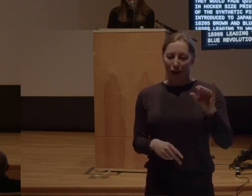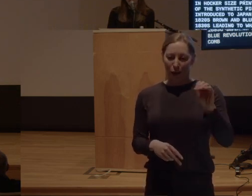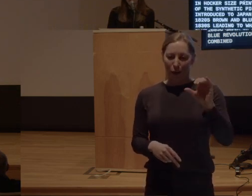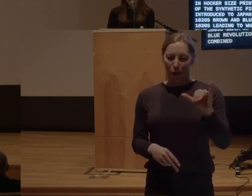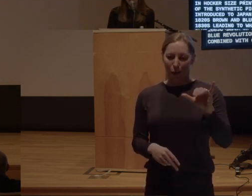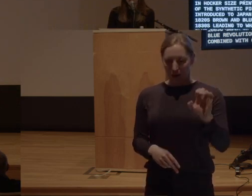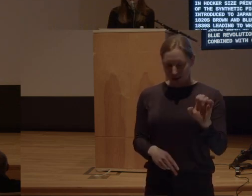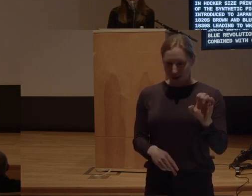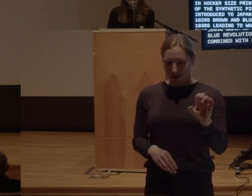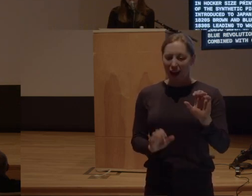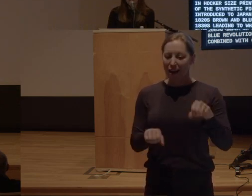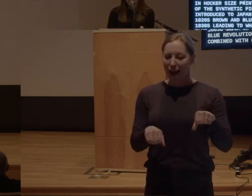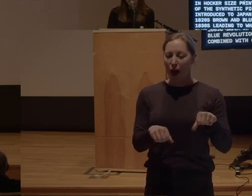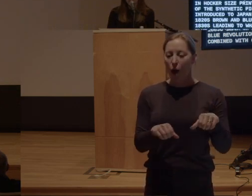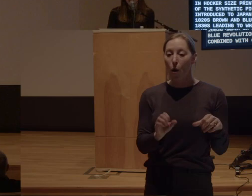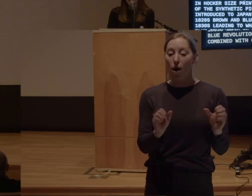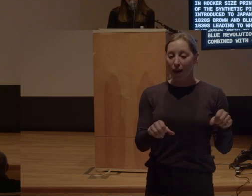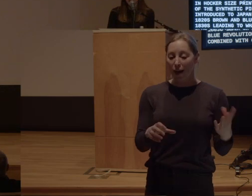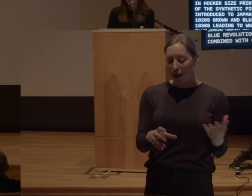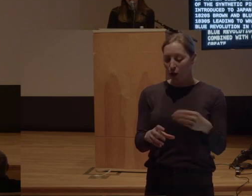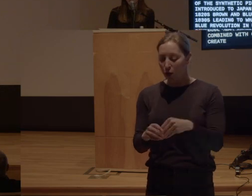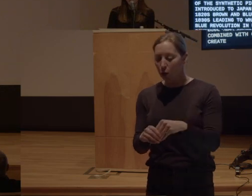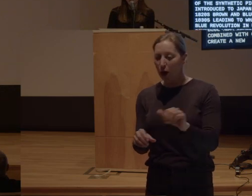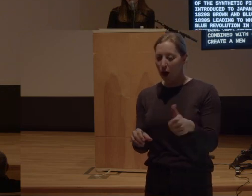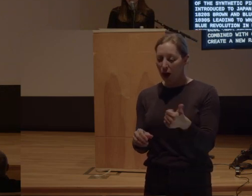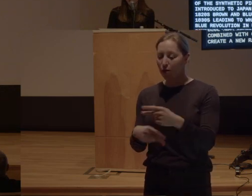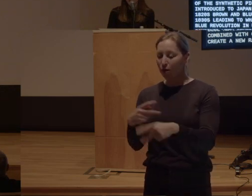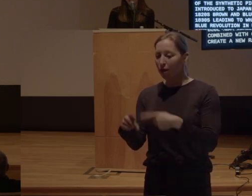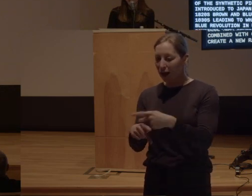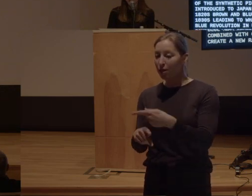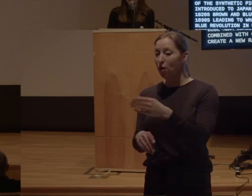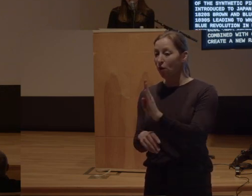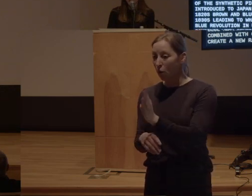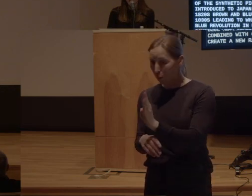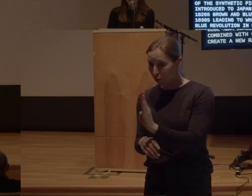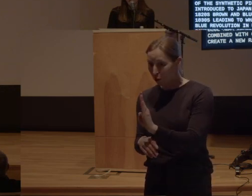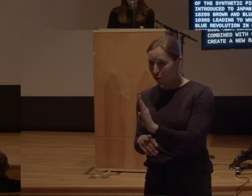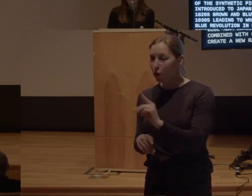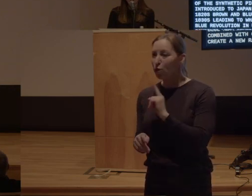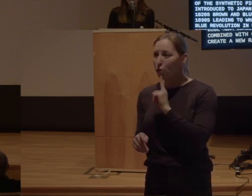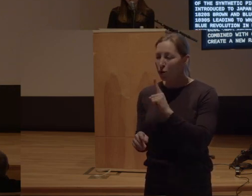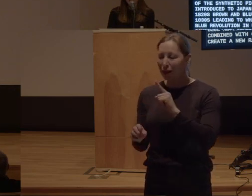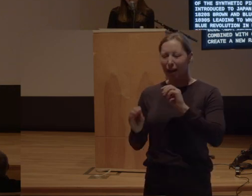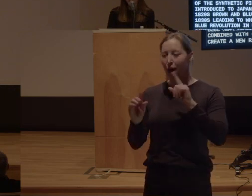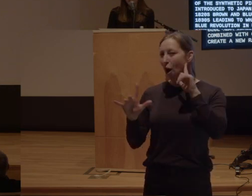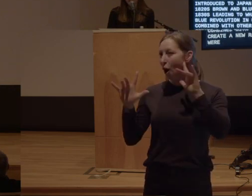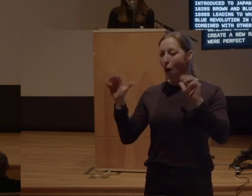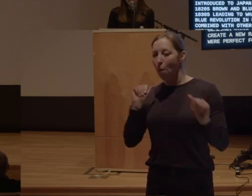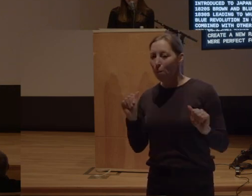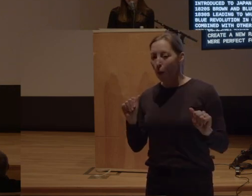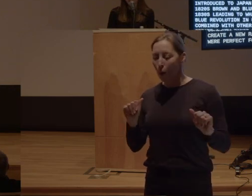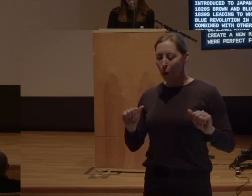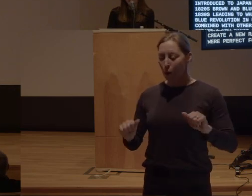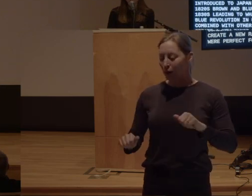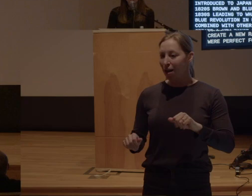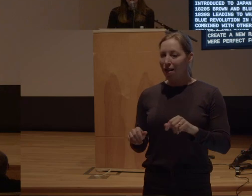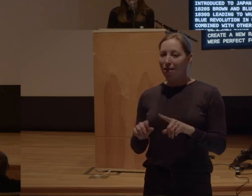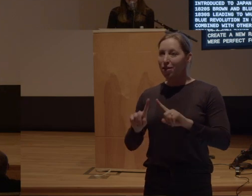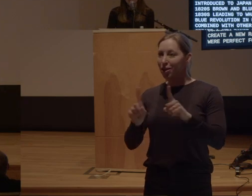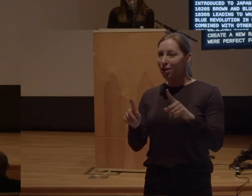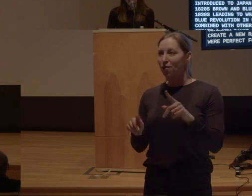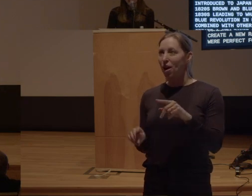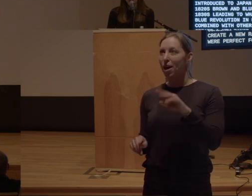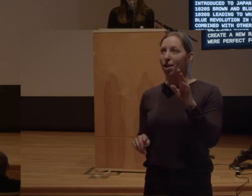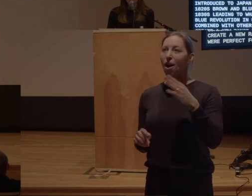with other pigments like indigo to create a new range of deep, color-fast blues that were perfect for capturing sky,